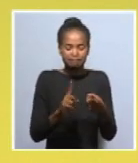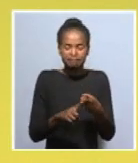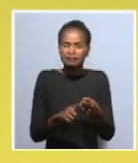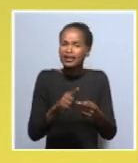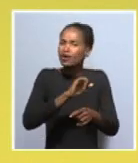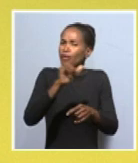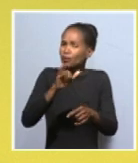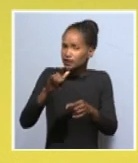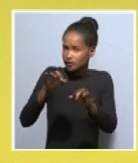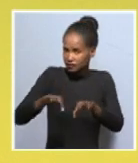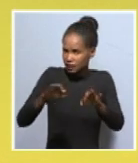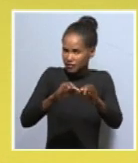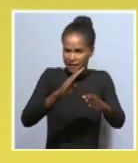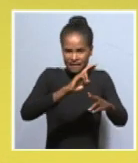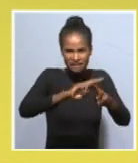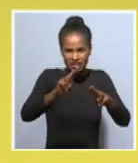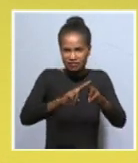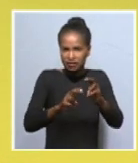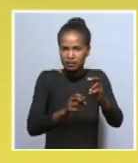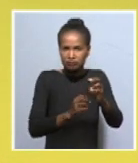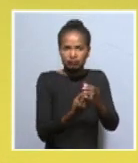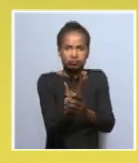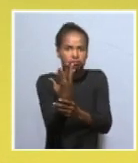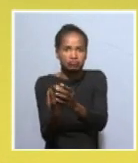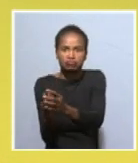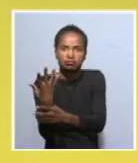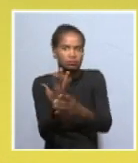yields and in the short possible time.